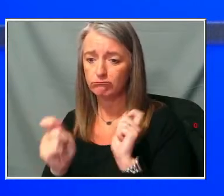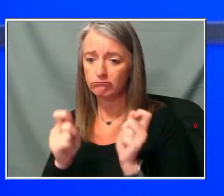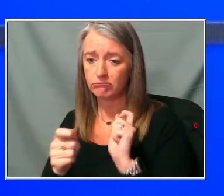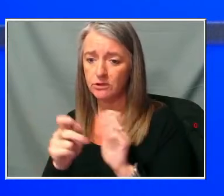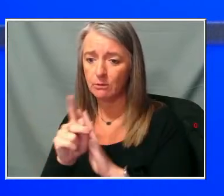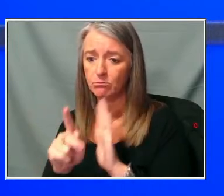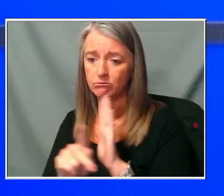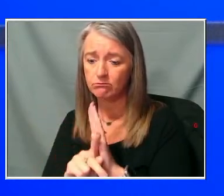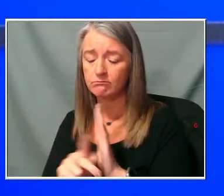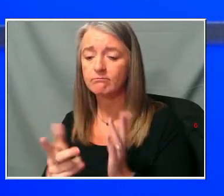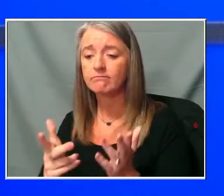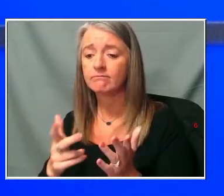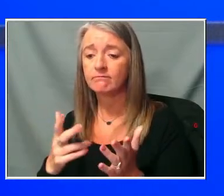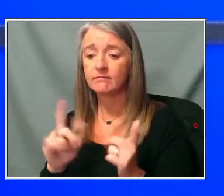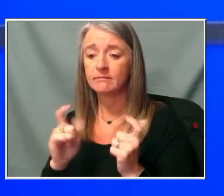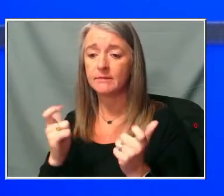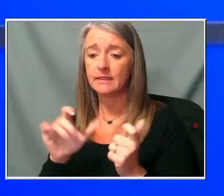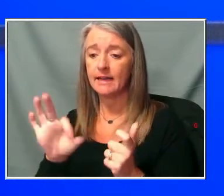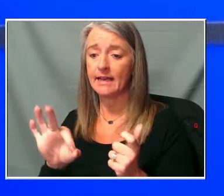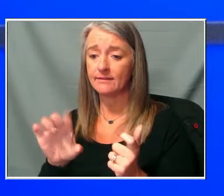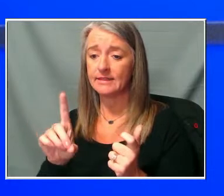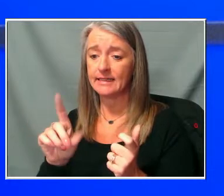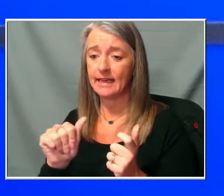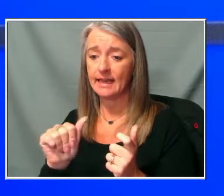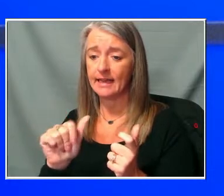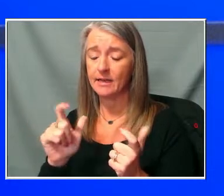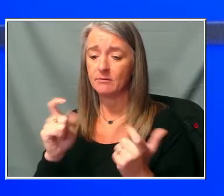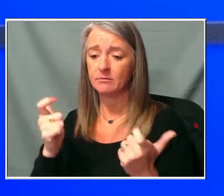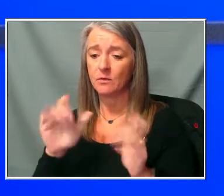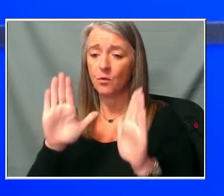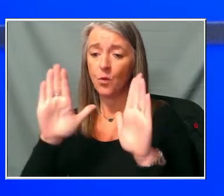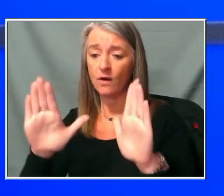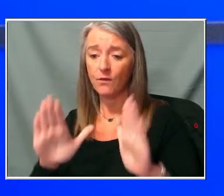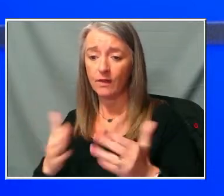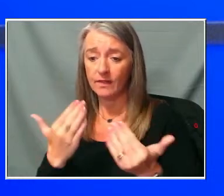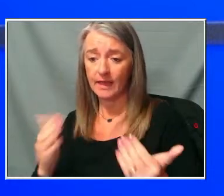the biggest thing that I think the FDA did as a wonderful thing